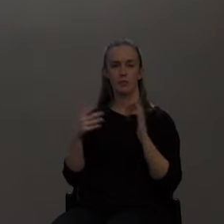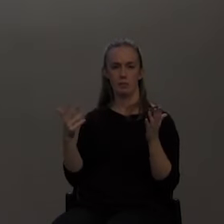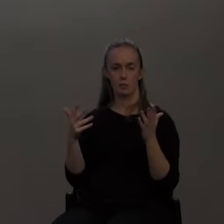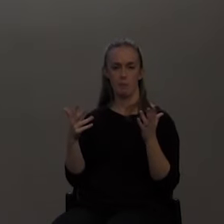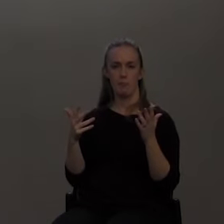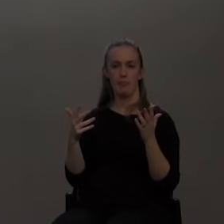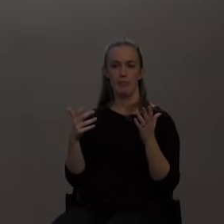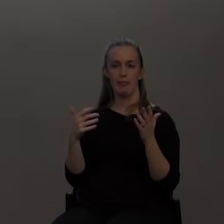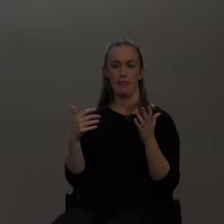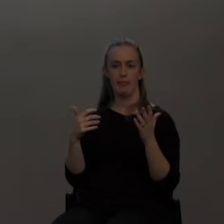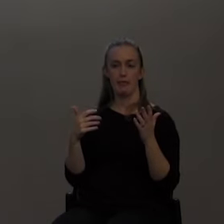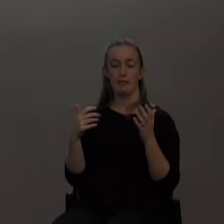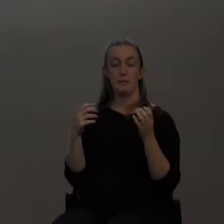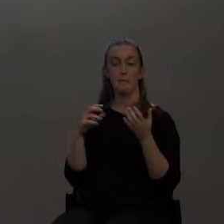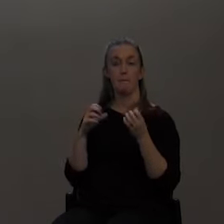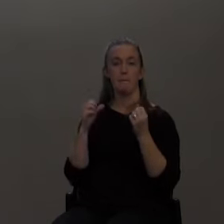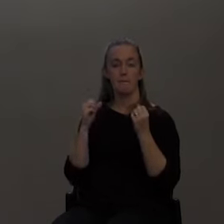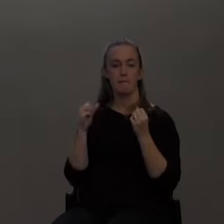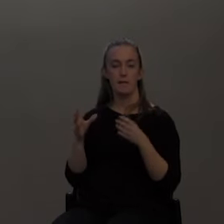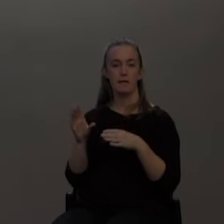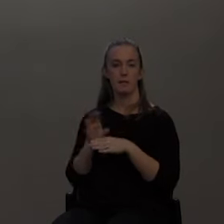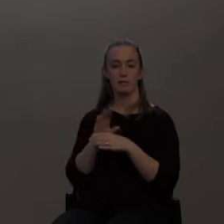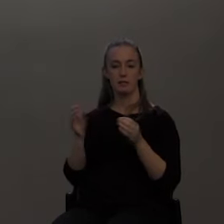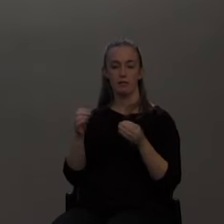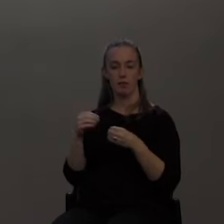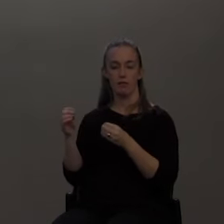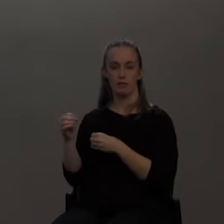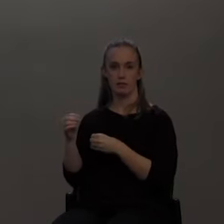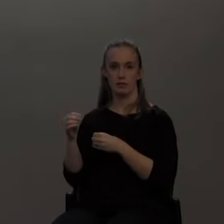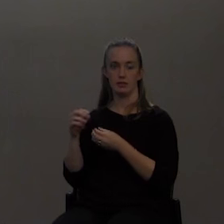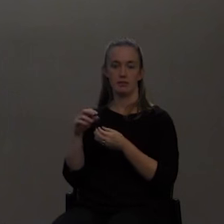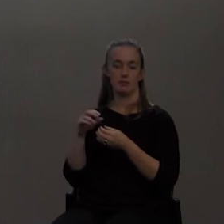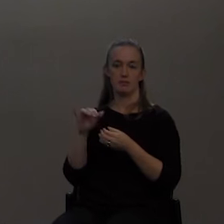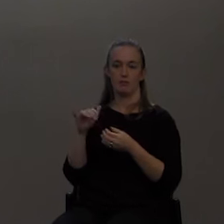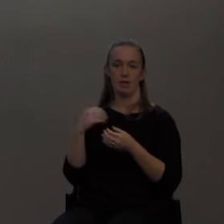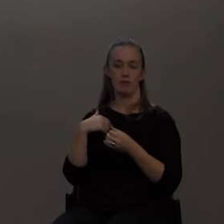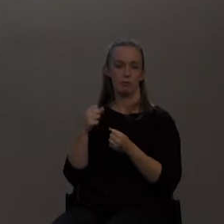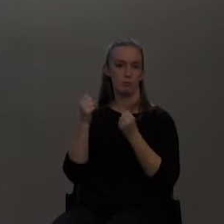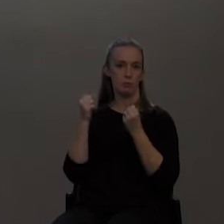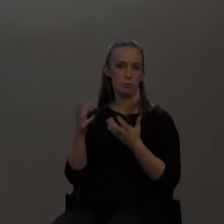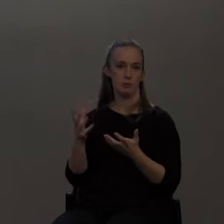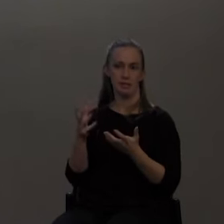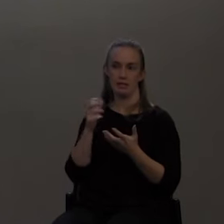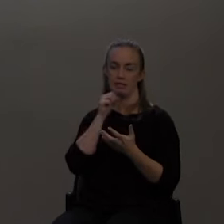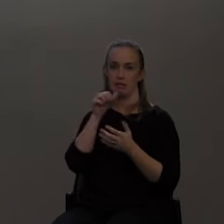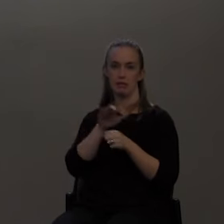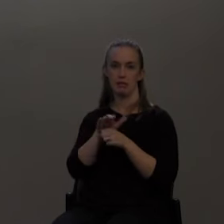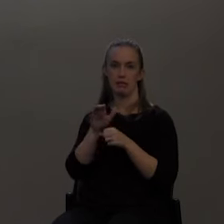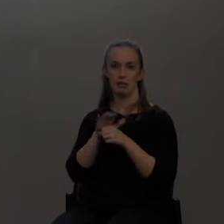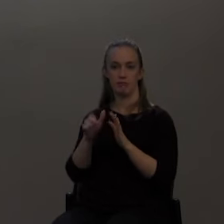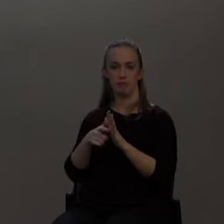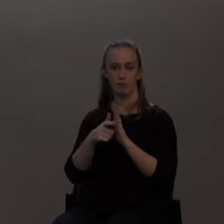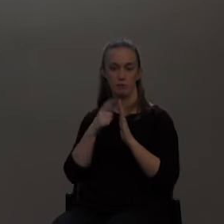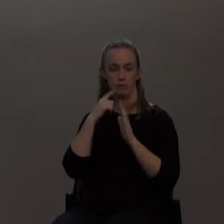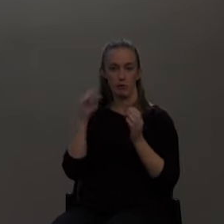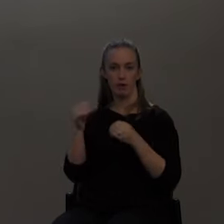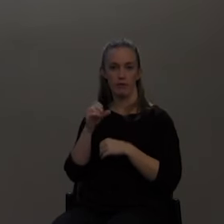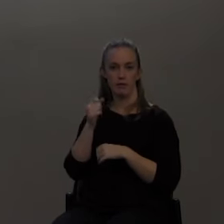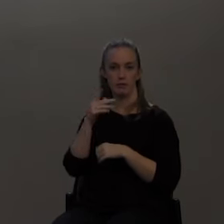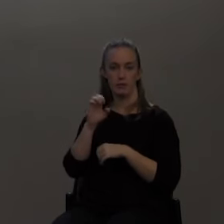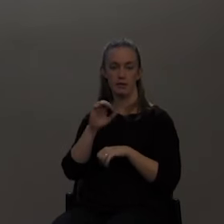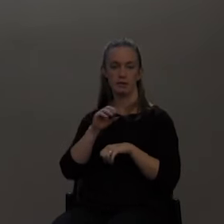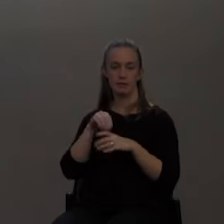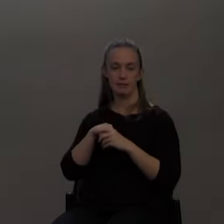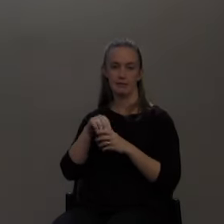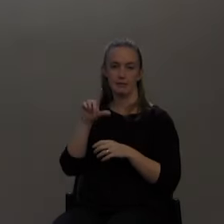amount of supply on the market that is actually exceeding the existing demand for office space in